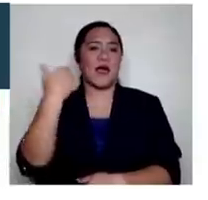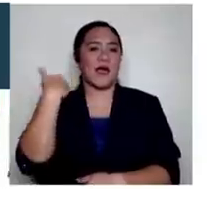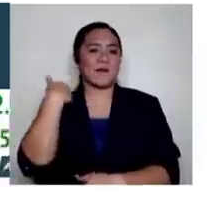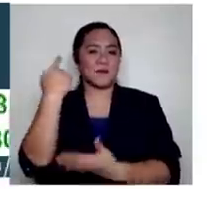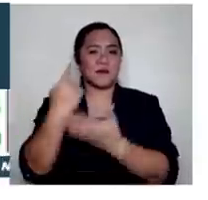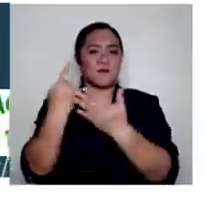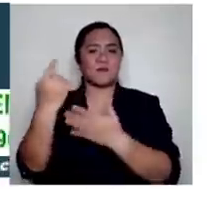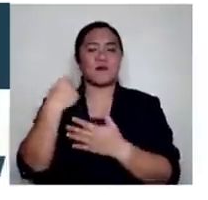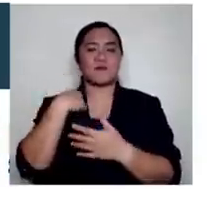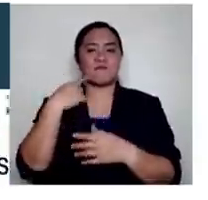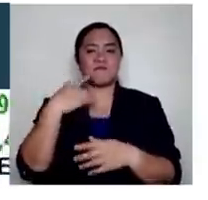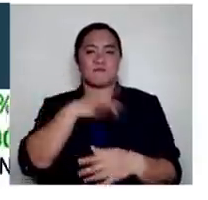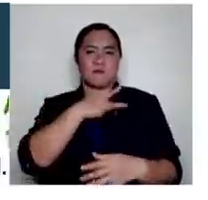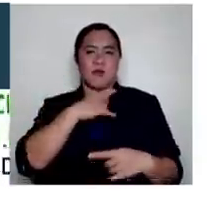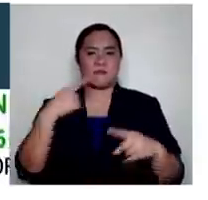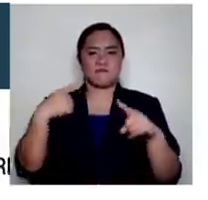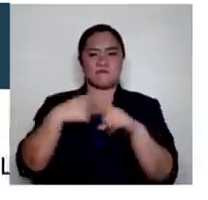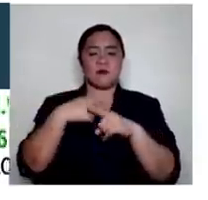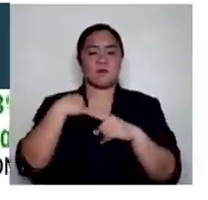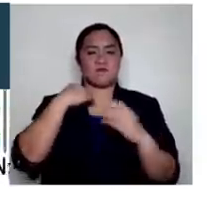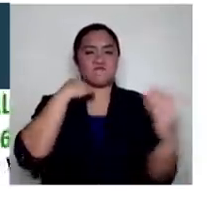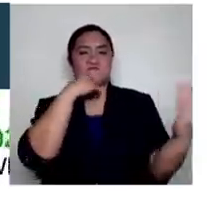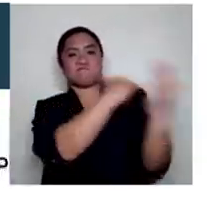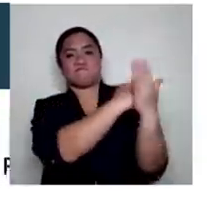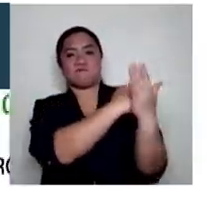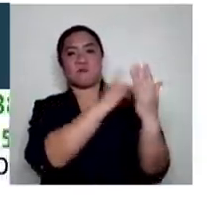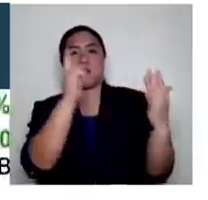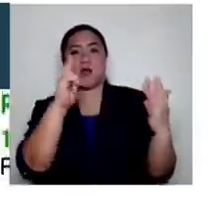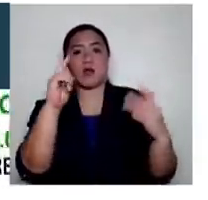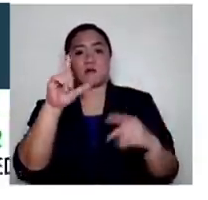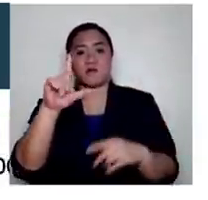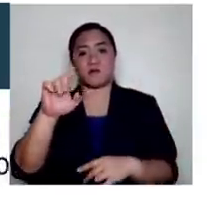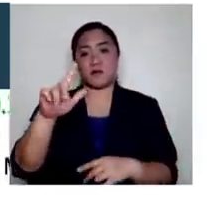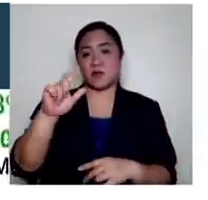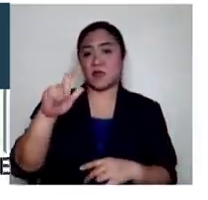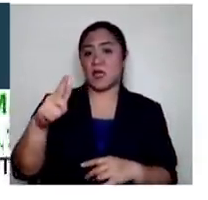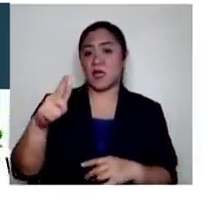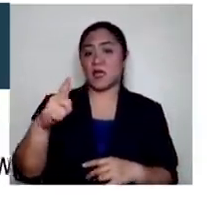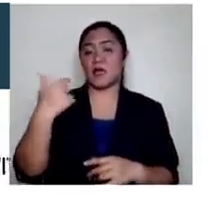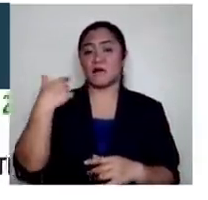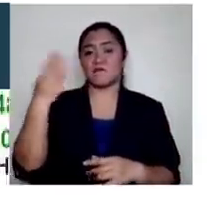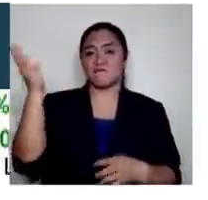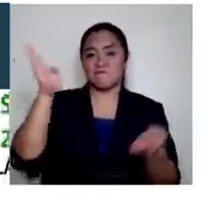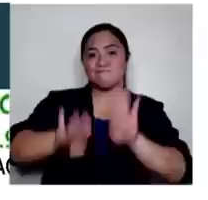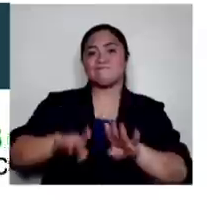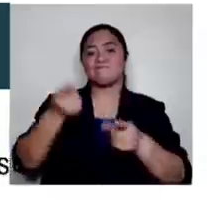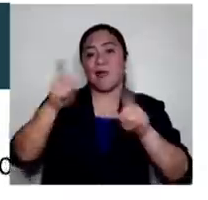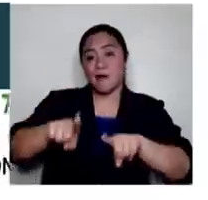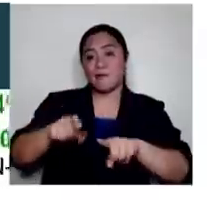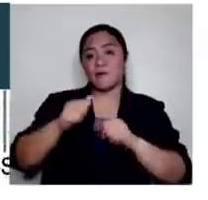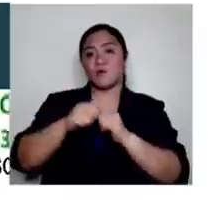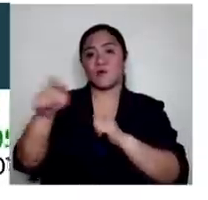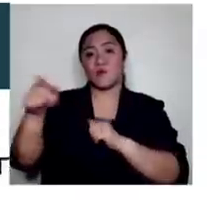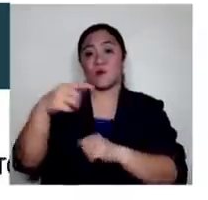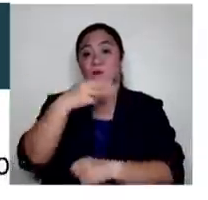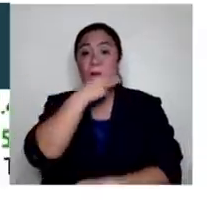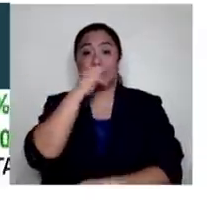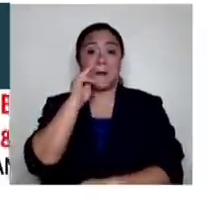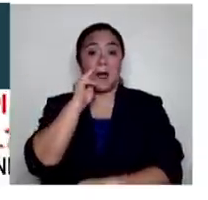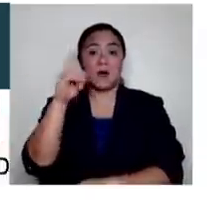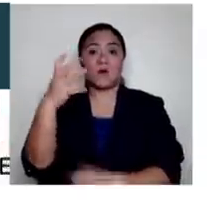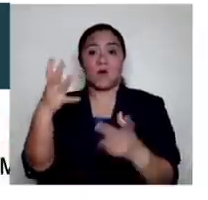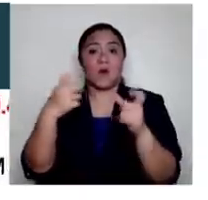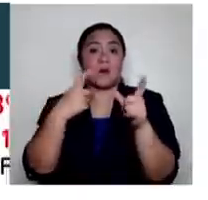avoid any legal impediments that may face Senator Pacquiao's move to gun for